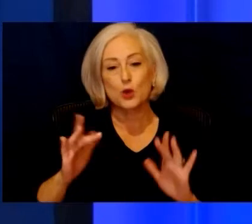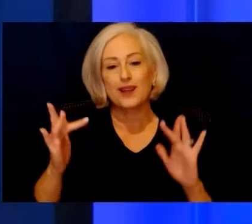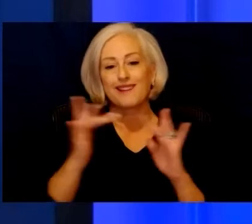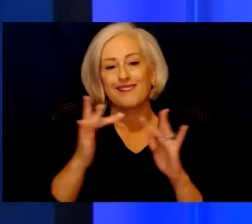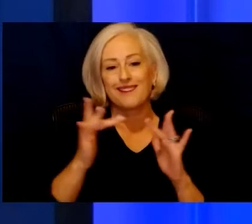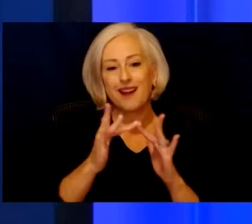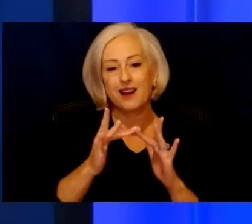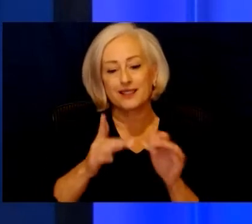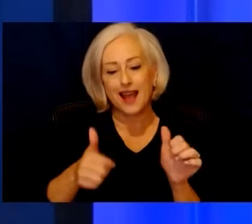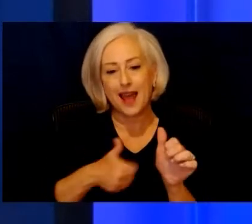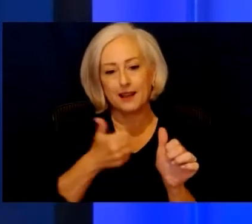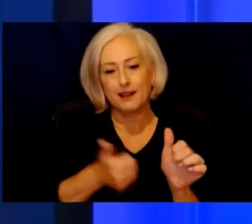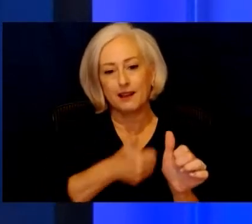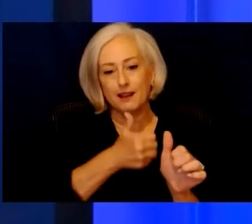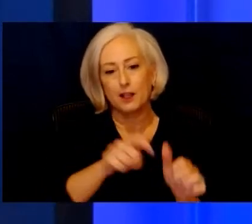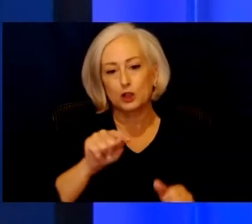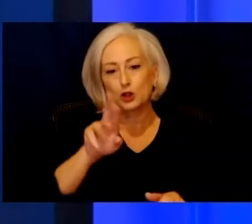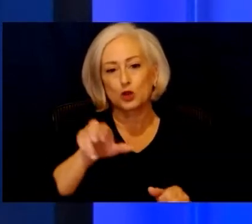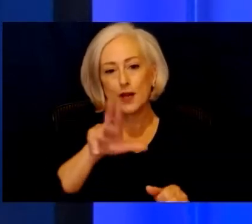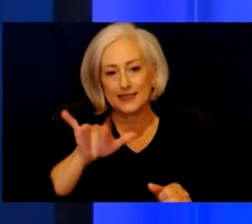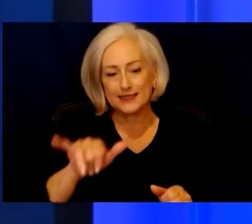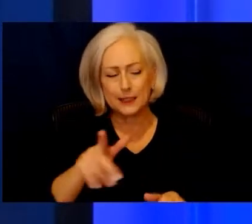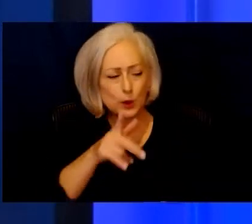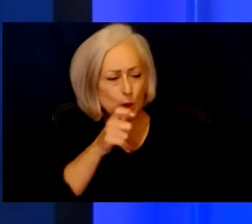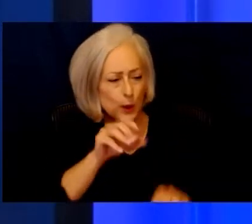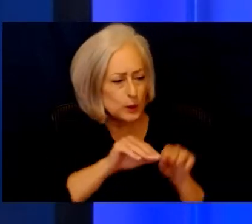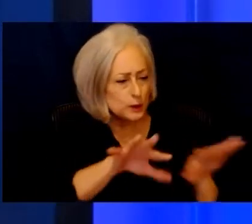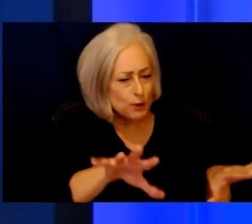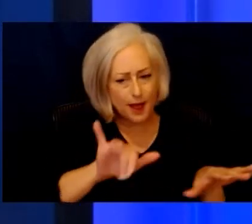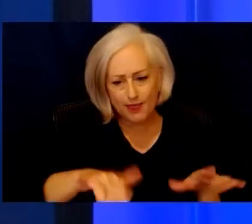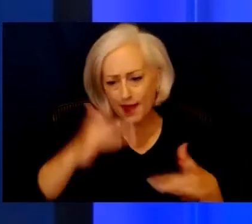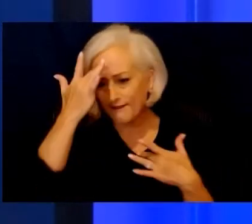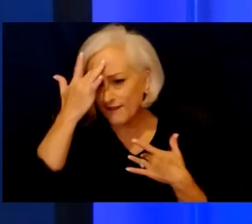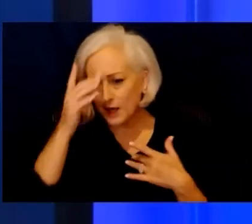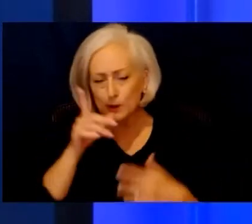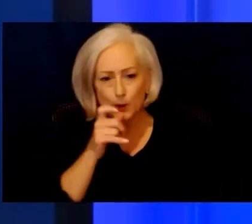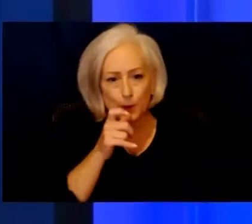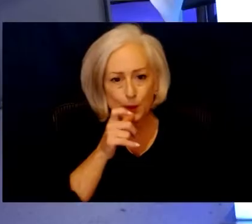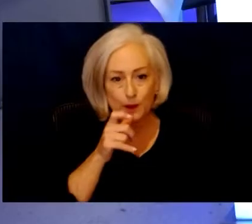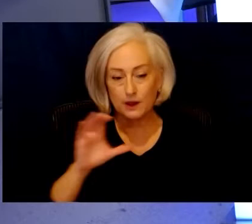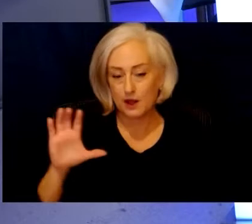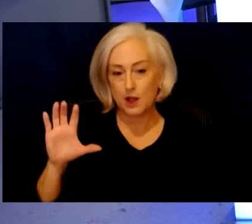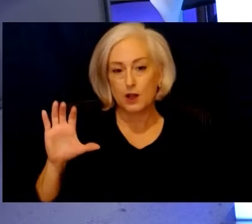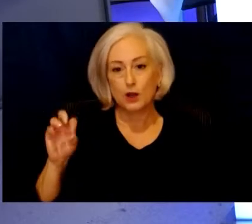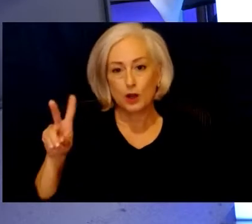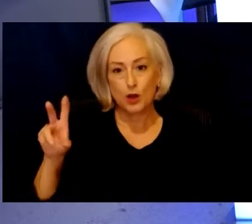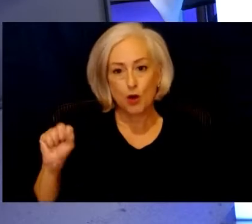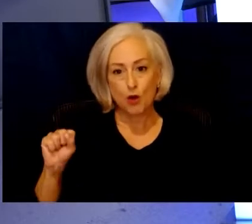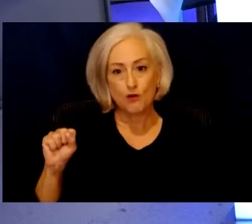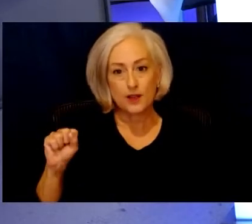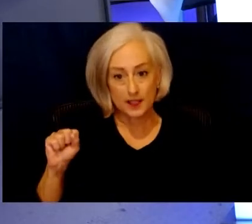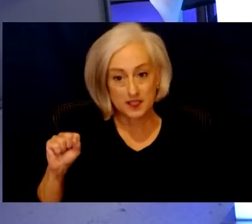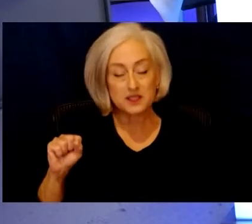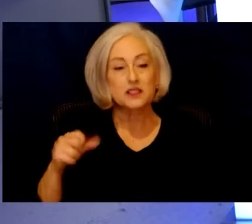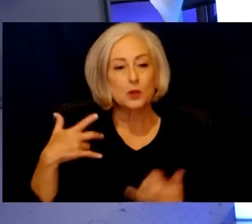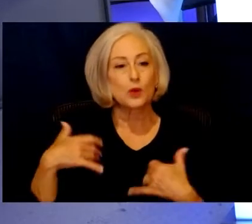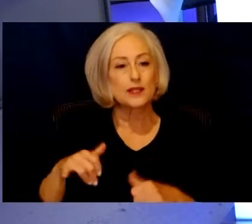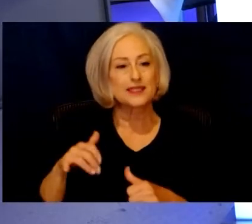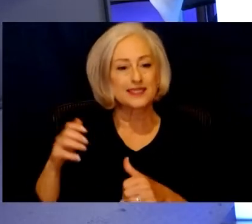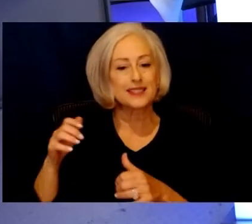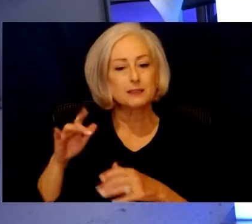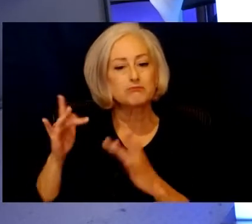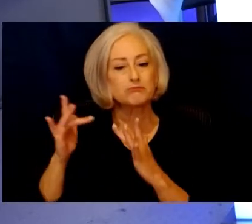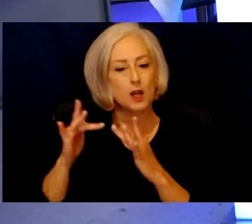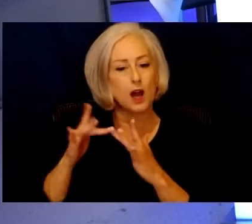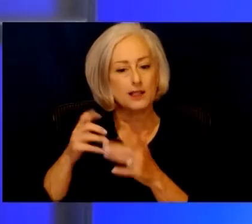spreading the virus. We stopped doing COVID contact tracing. Is this an effective tool? So for